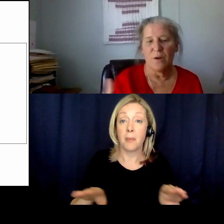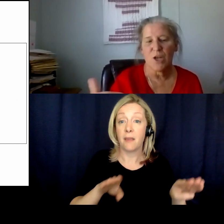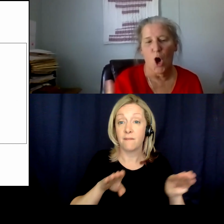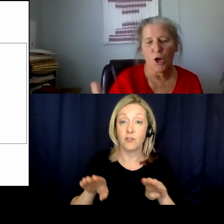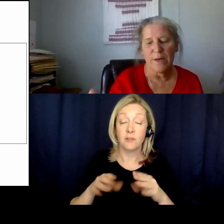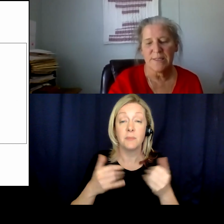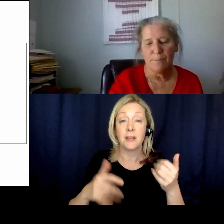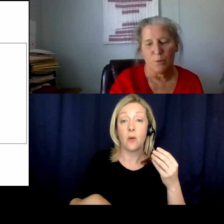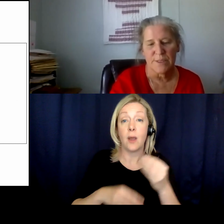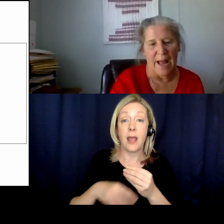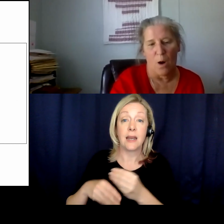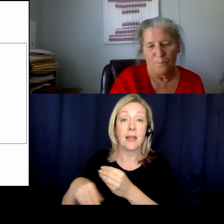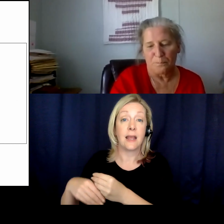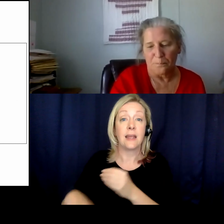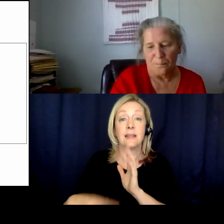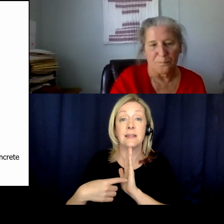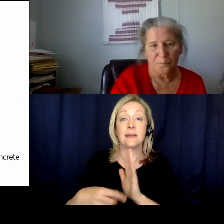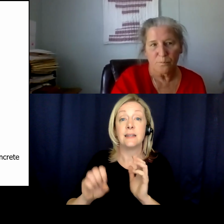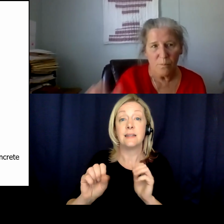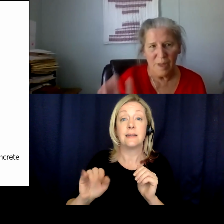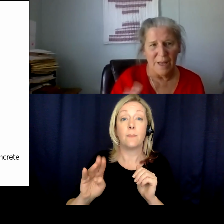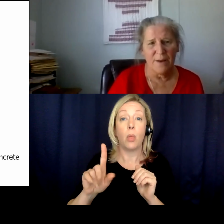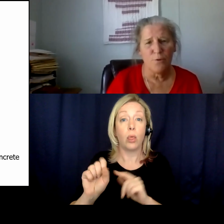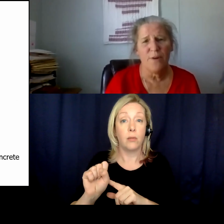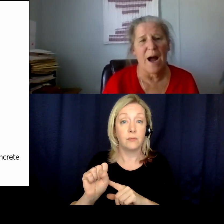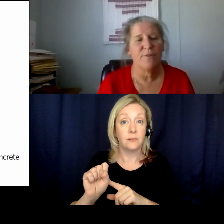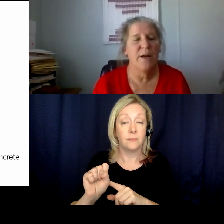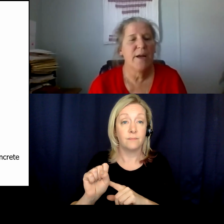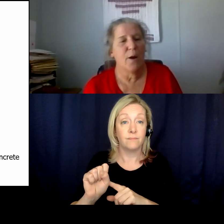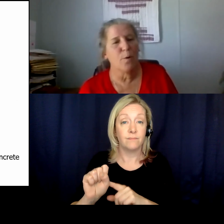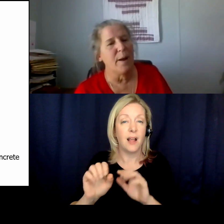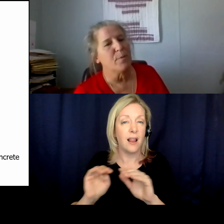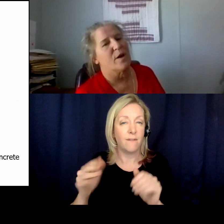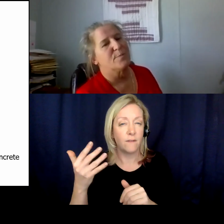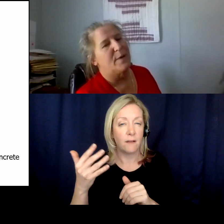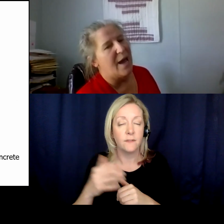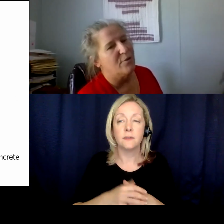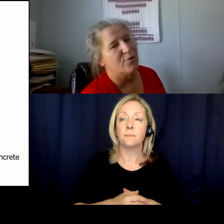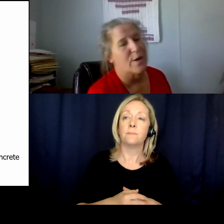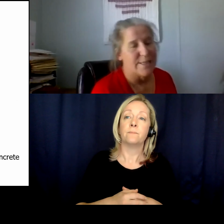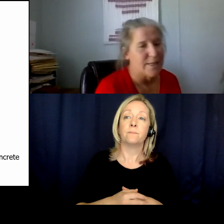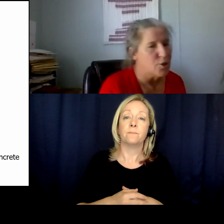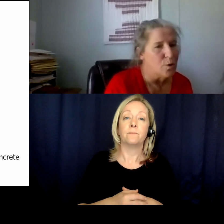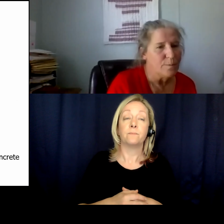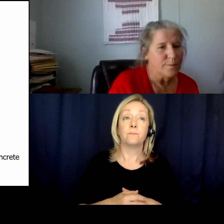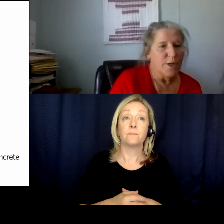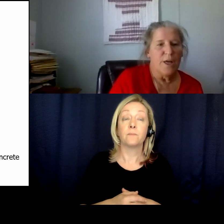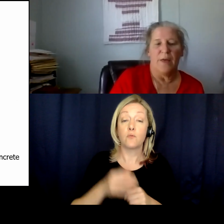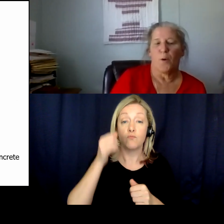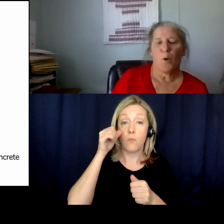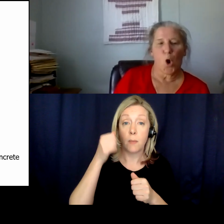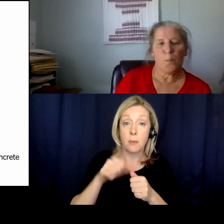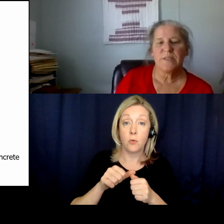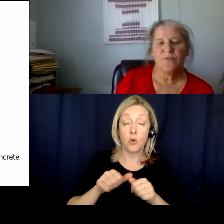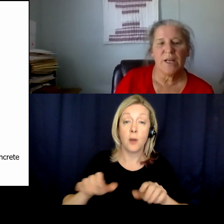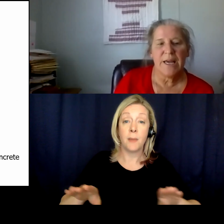in those concrete symbols now at level 5. And remember, those behaviors are intentional, and